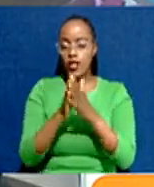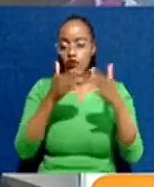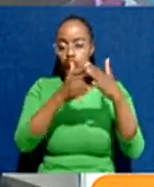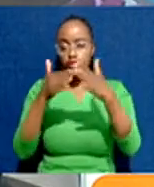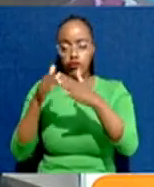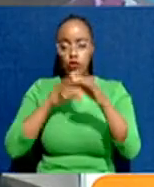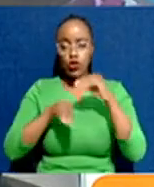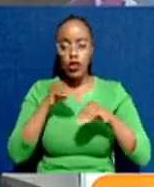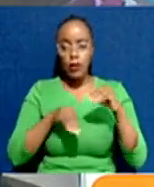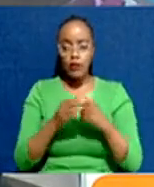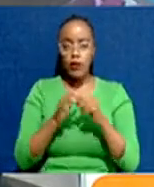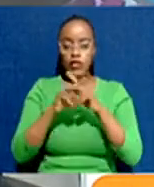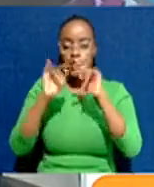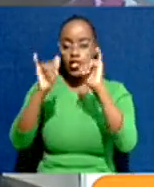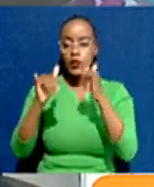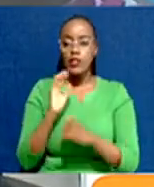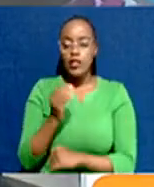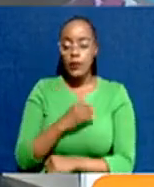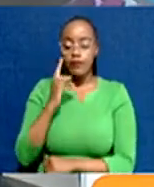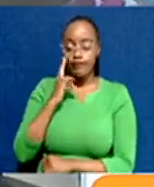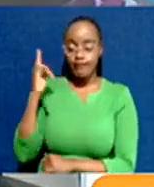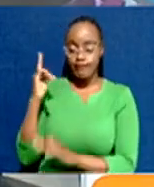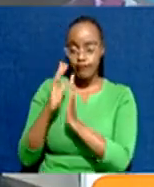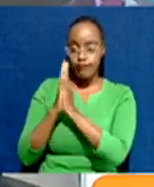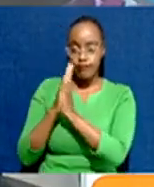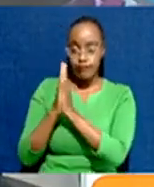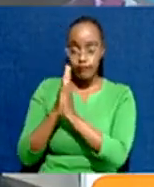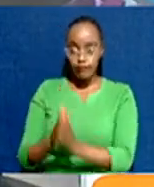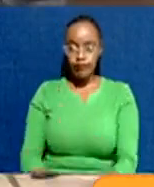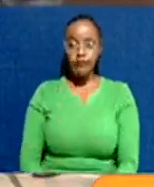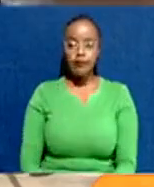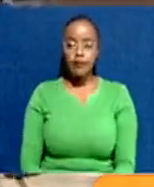corruption. We begin our broadcast with our very own Stephen Leto.